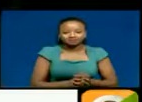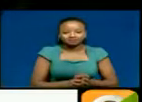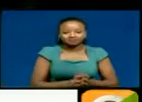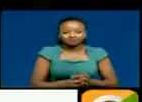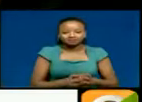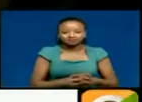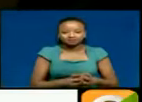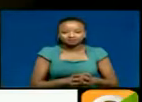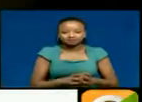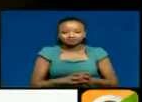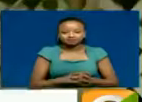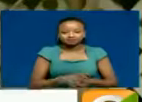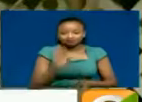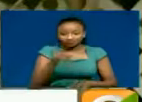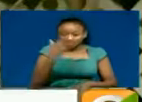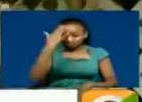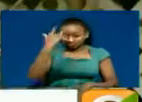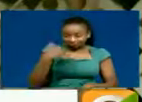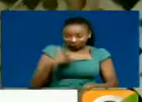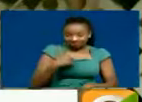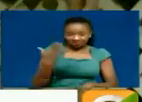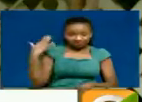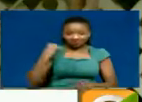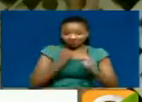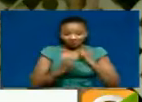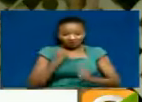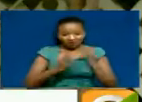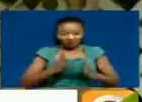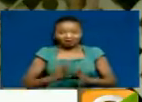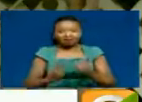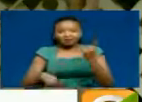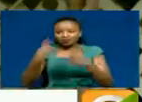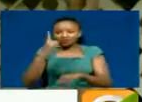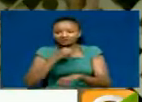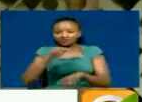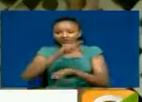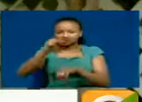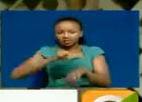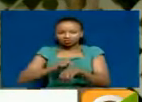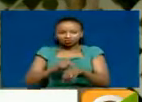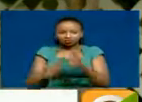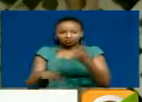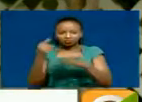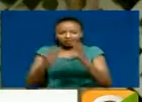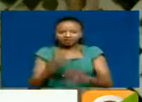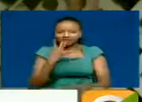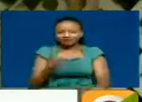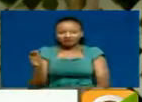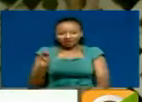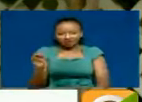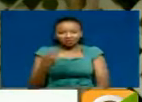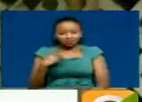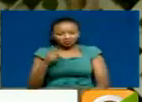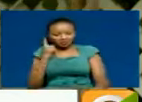By the way, Lillian, did you know I was an athlete before that? Wow. Yeah, I ran. I was the national champion for Kenya for 400 meters. Yeah, so I had a